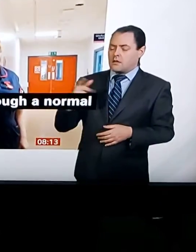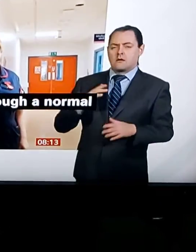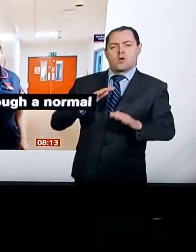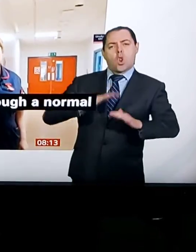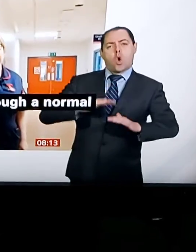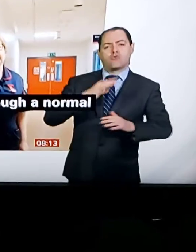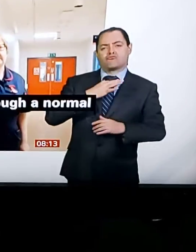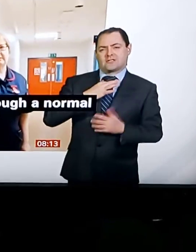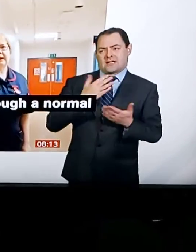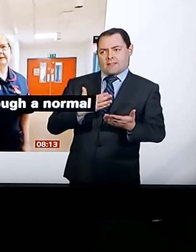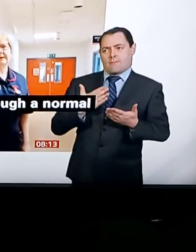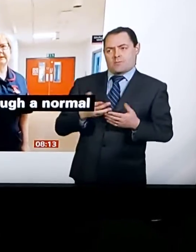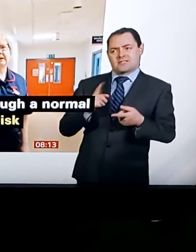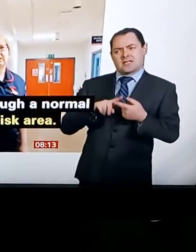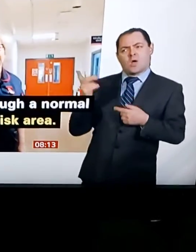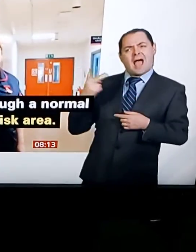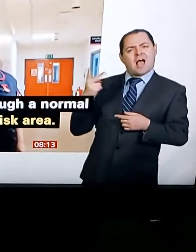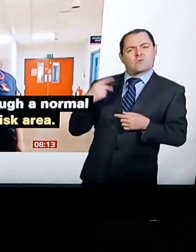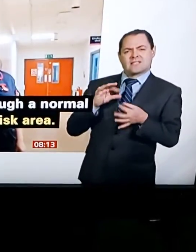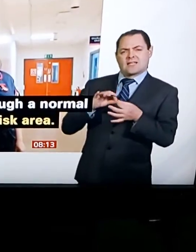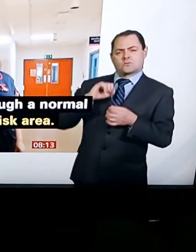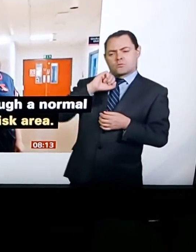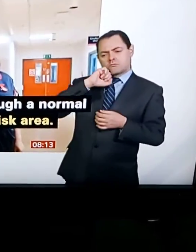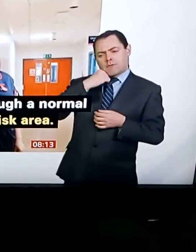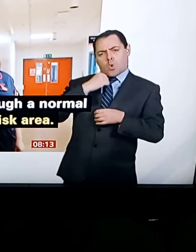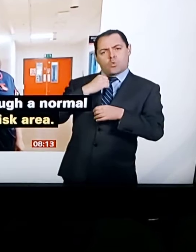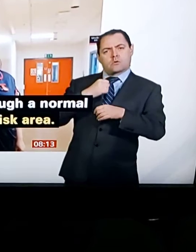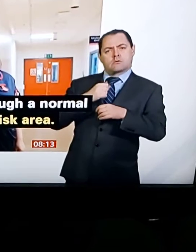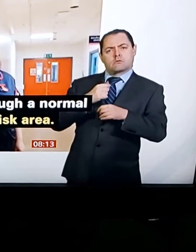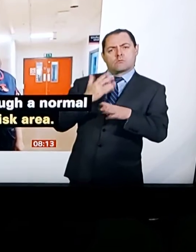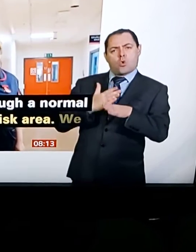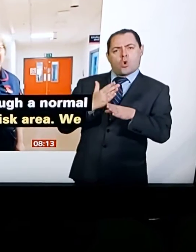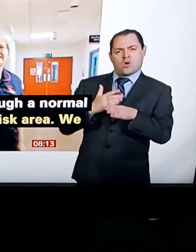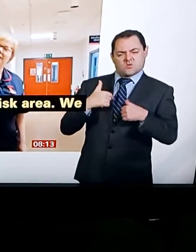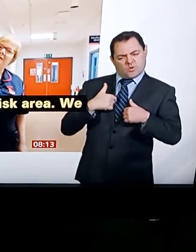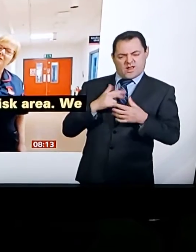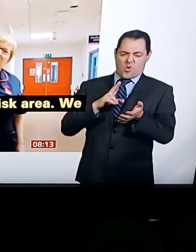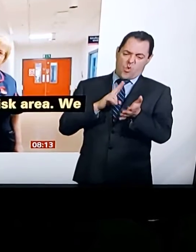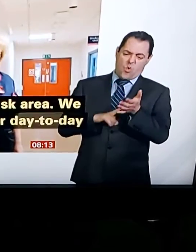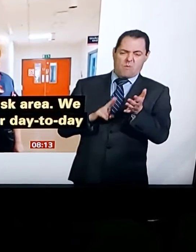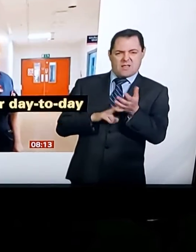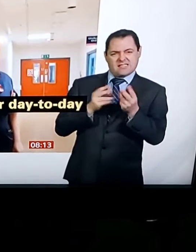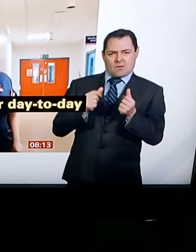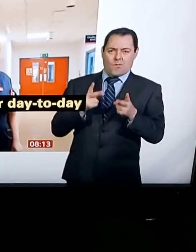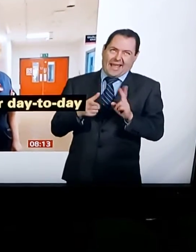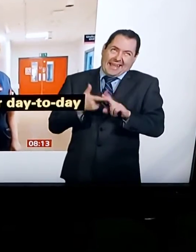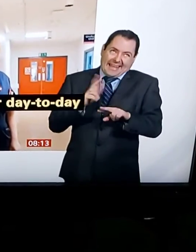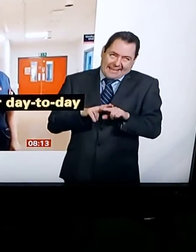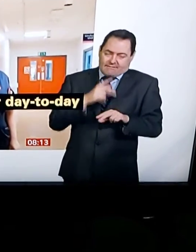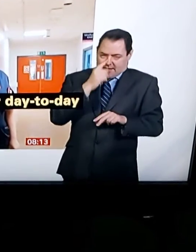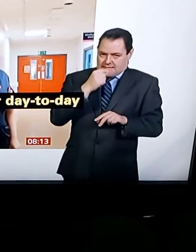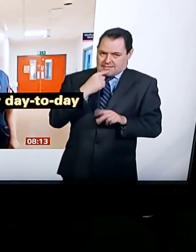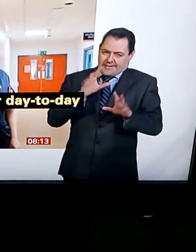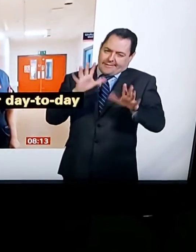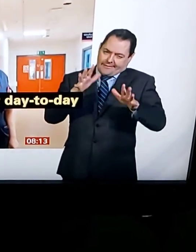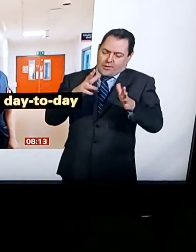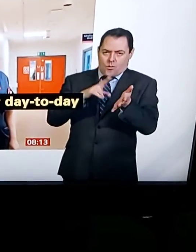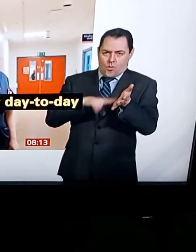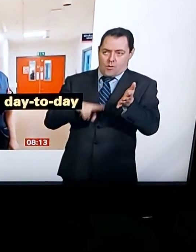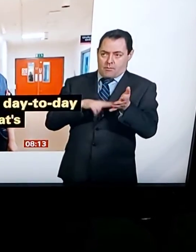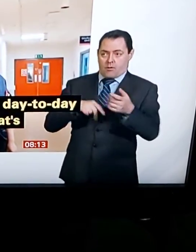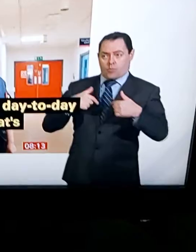all orthopaedic, so our day-to-day life is pretty normal, if you can, that's what you can say. But we're